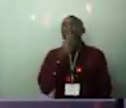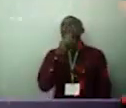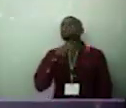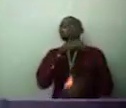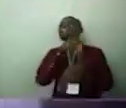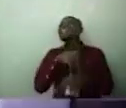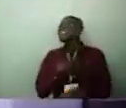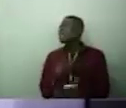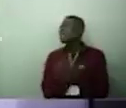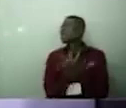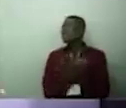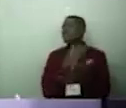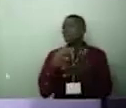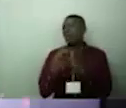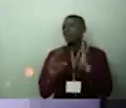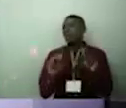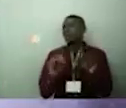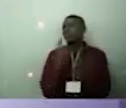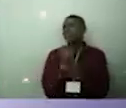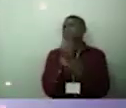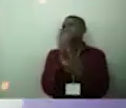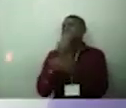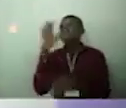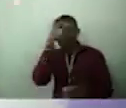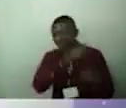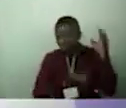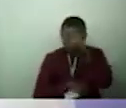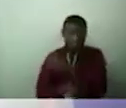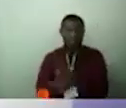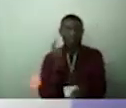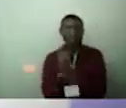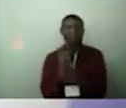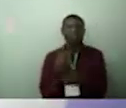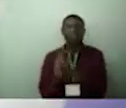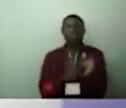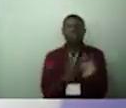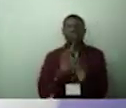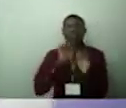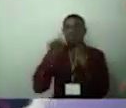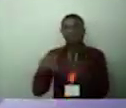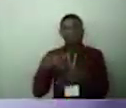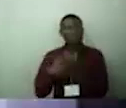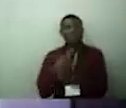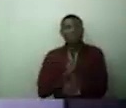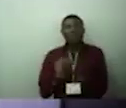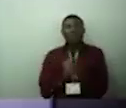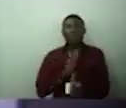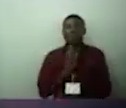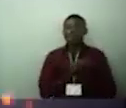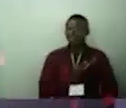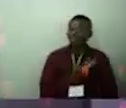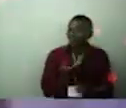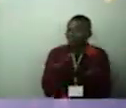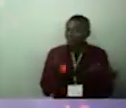like Ghana, Peru. No. They are rather in the millennial rule. When Jesus has come and is ruling with us,